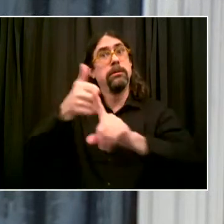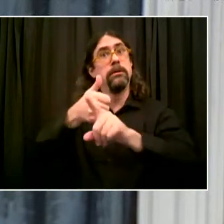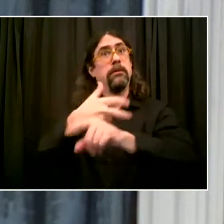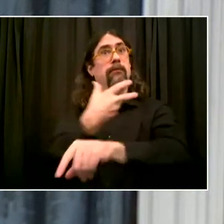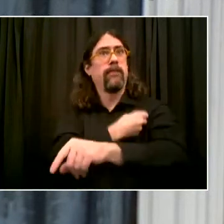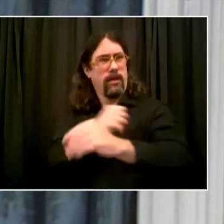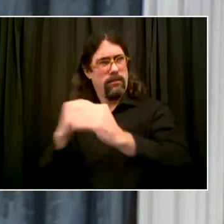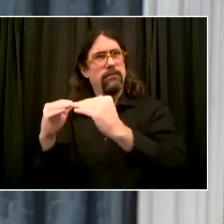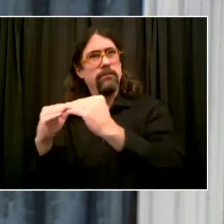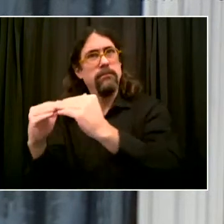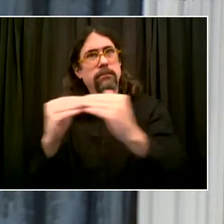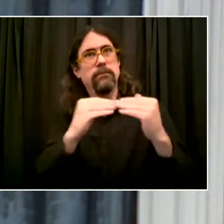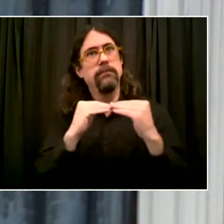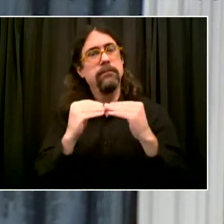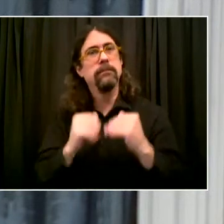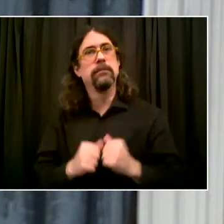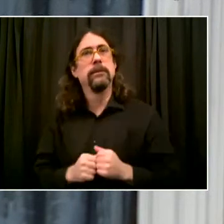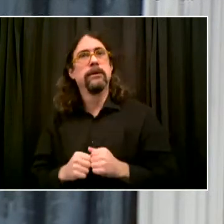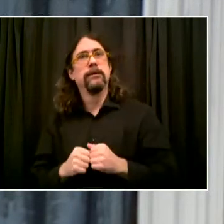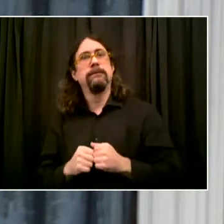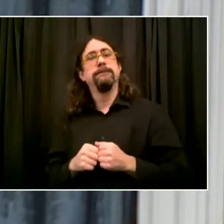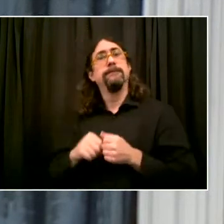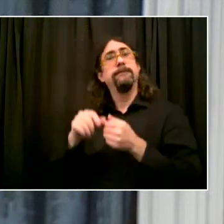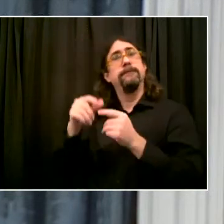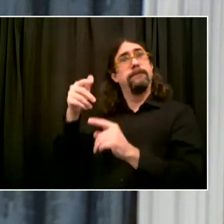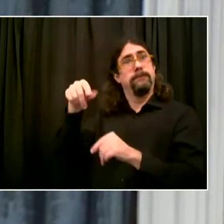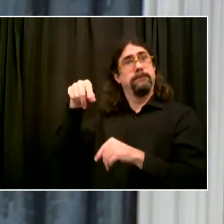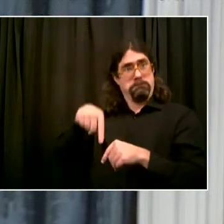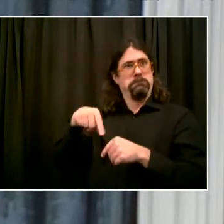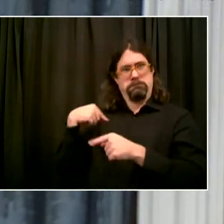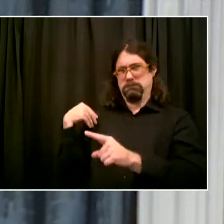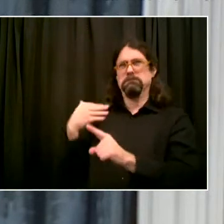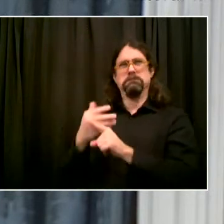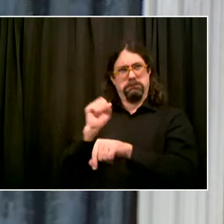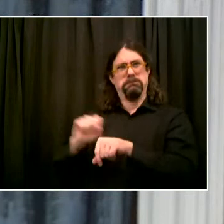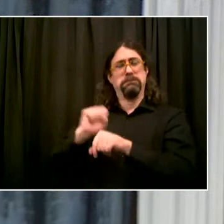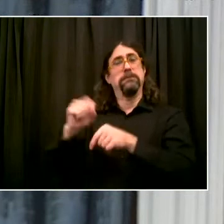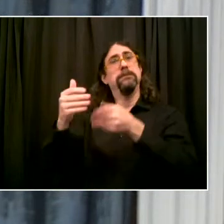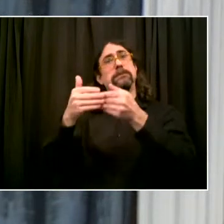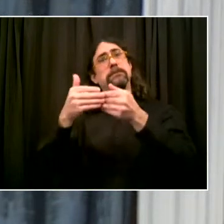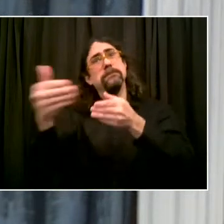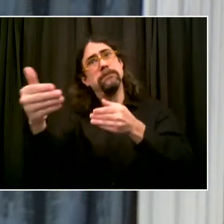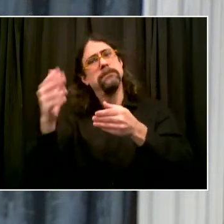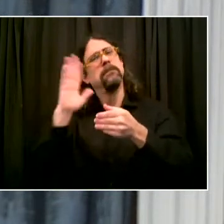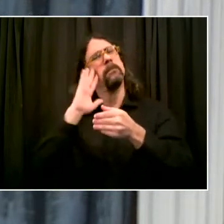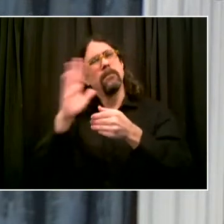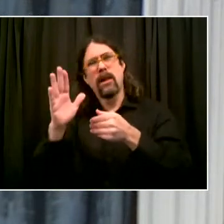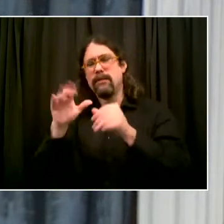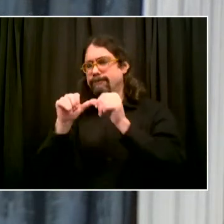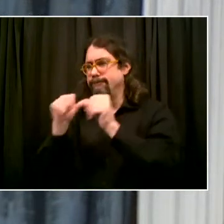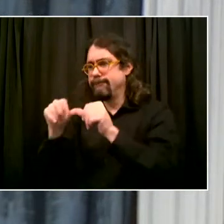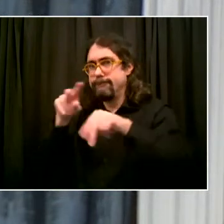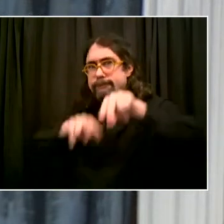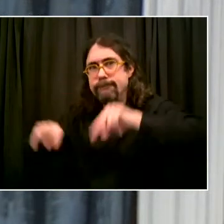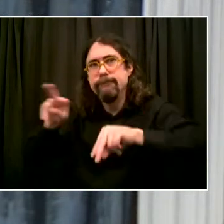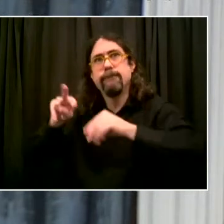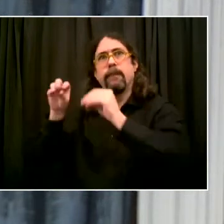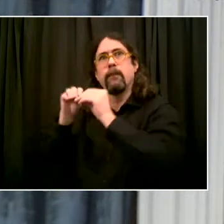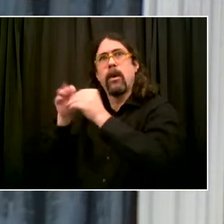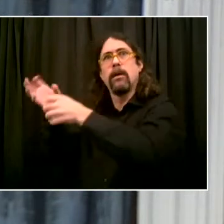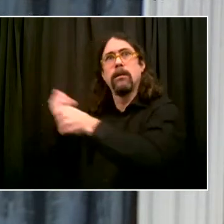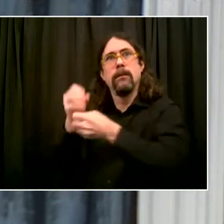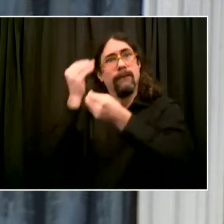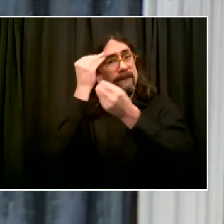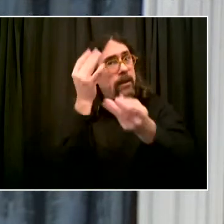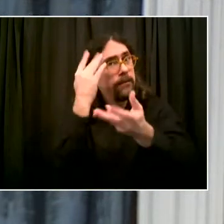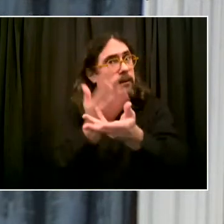New Yorkers, now focusing on 33 neighborhoods which have been hardest hit, and that will be front and center in our